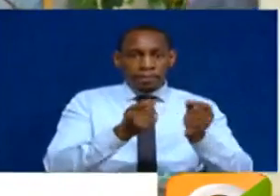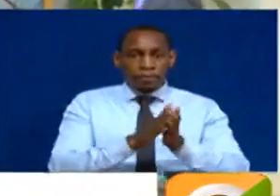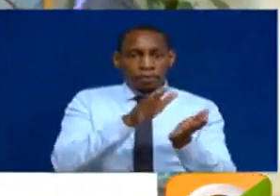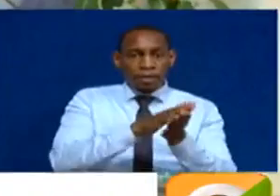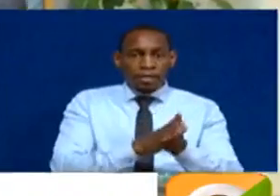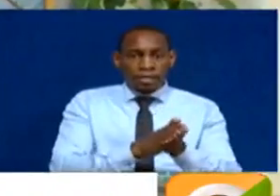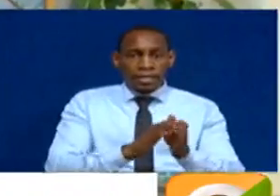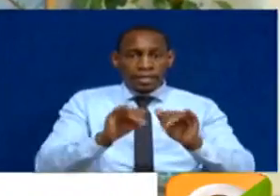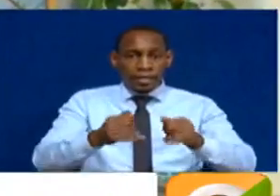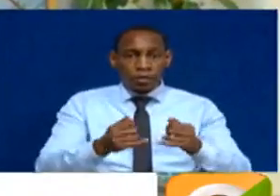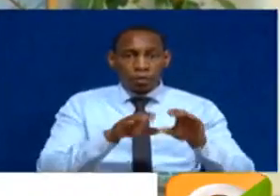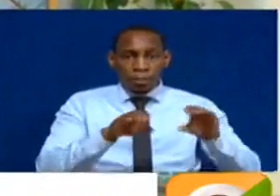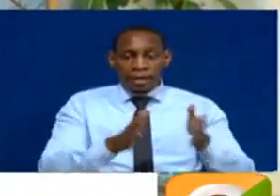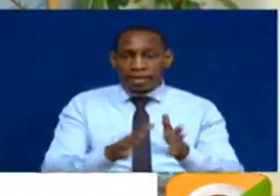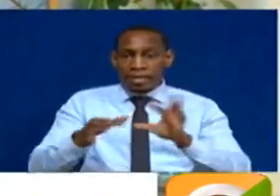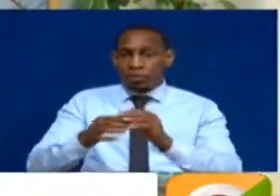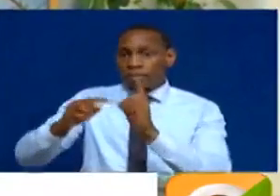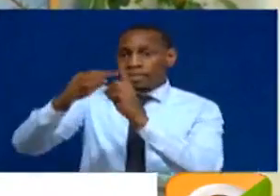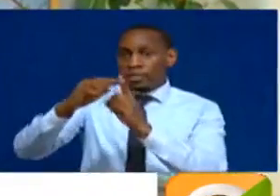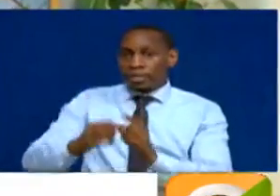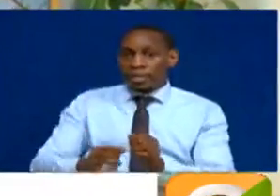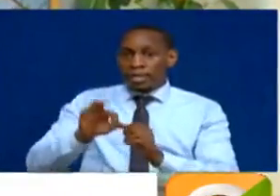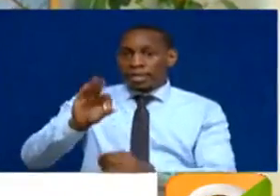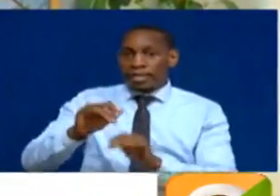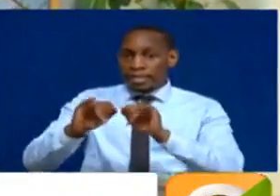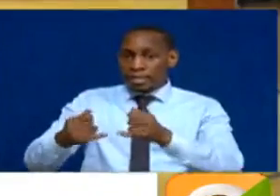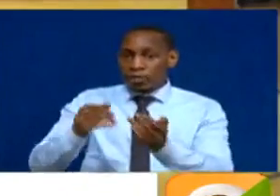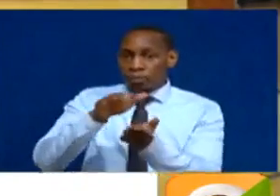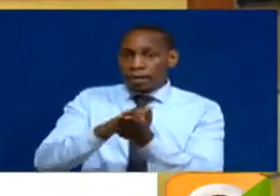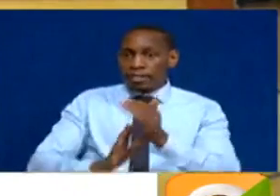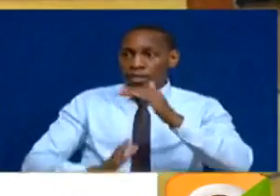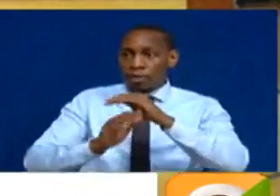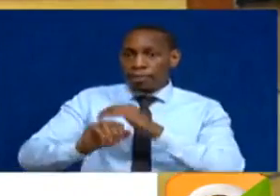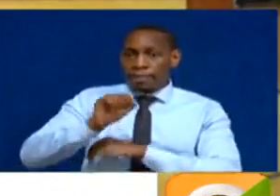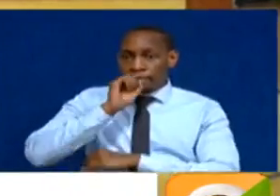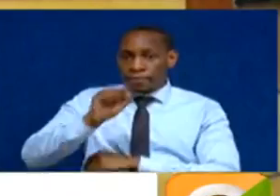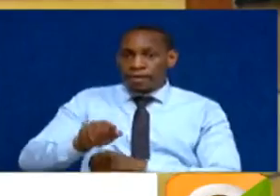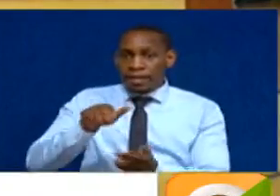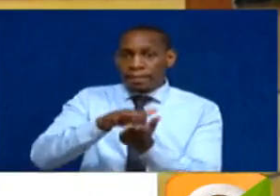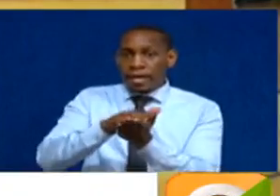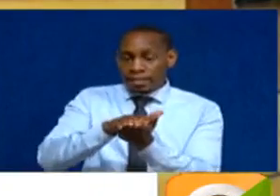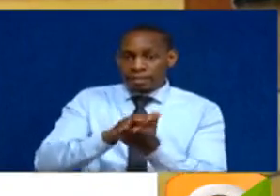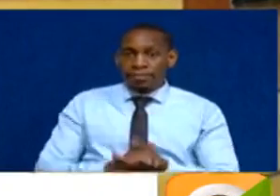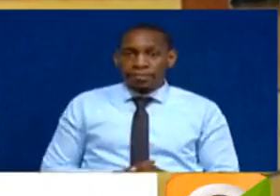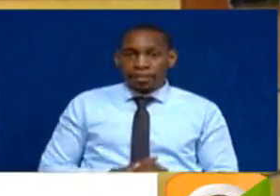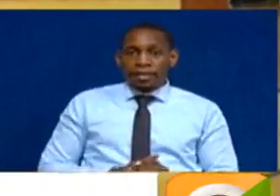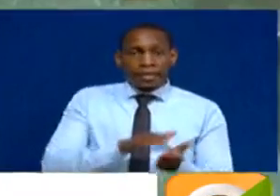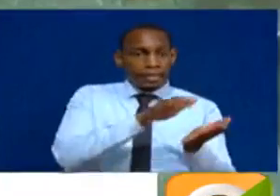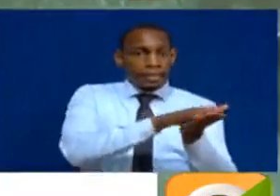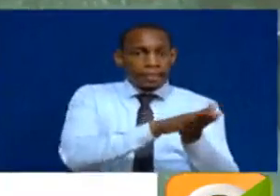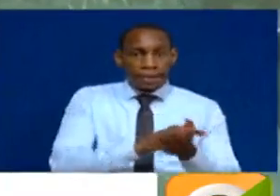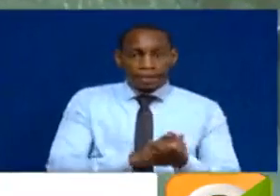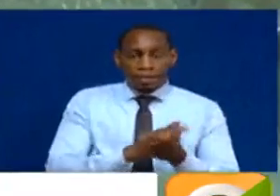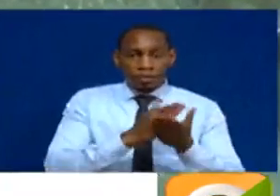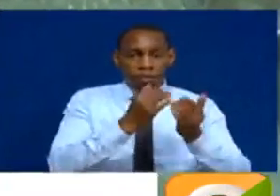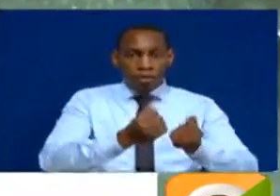smaller and emerging markets to join a total of 30 new entrants into the top 500 banking brands. The lender has a